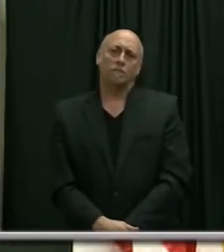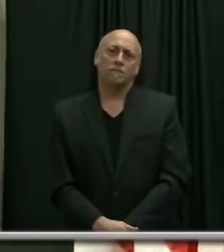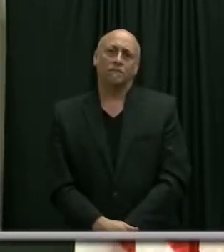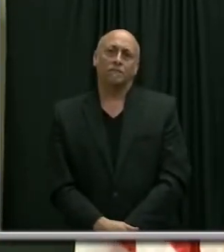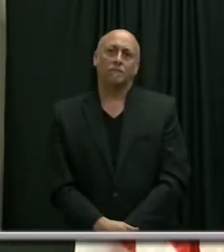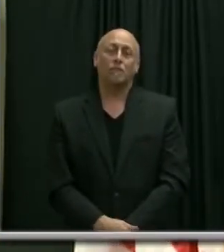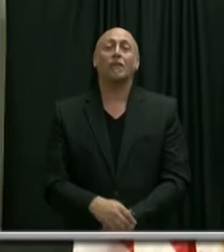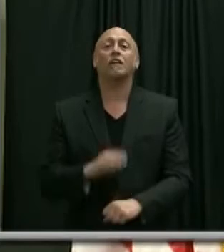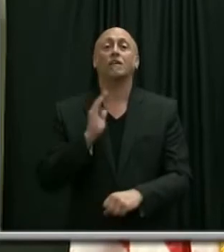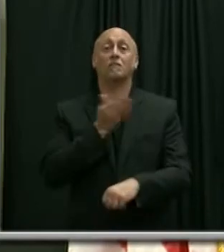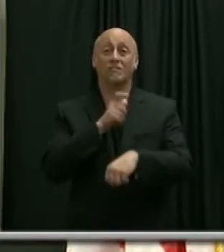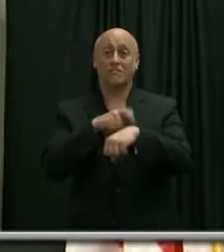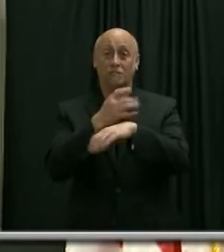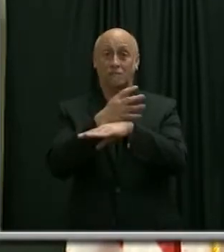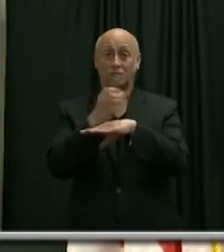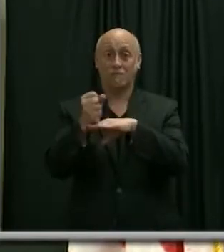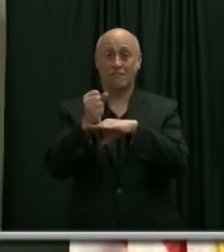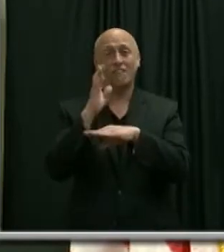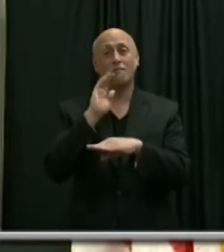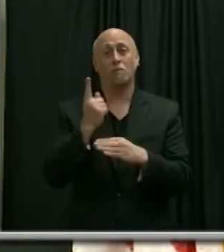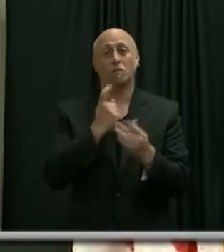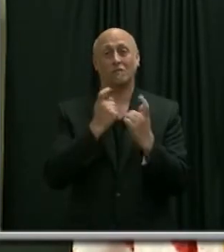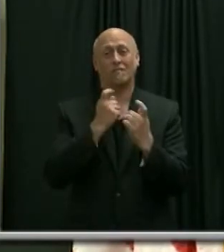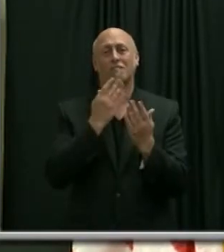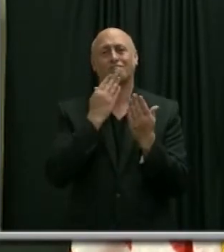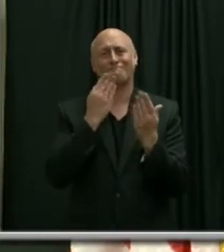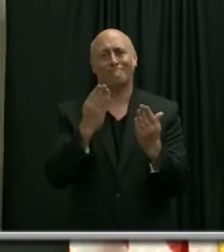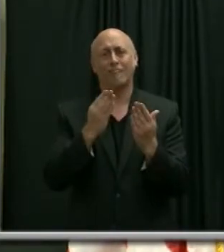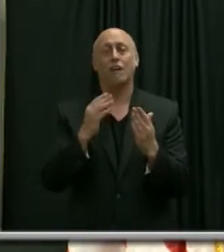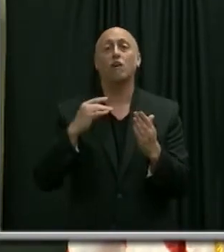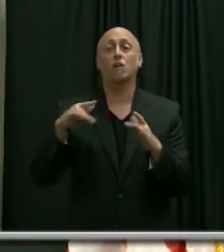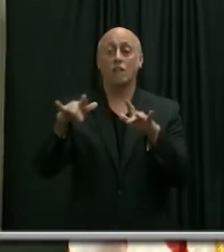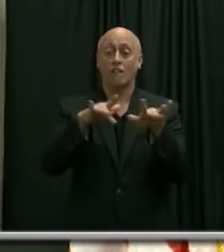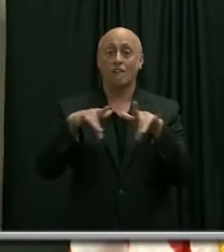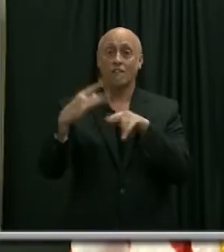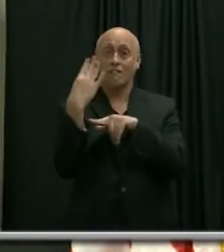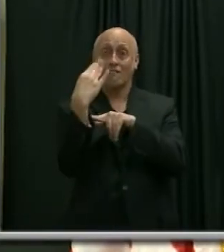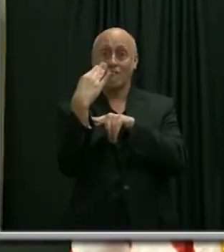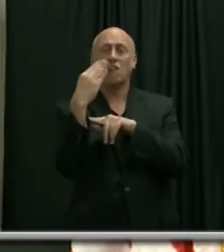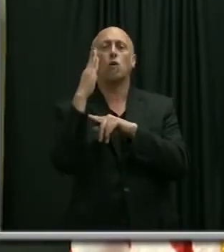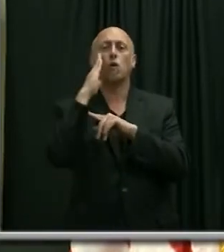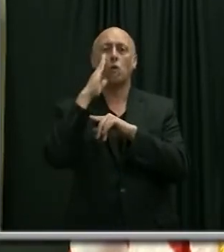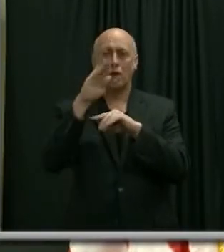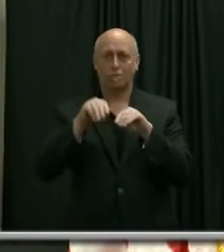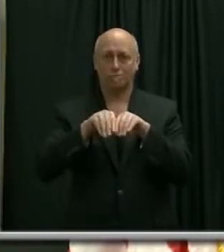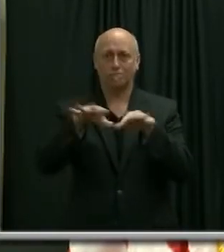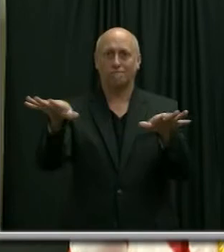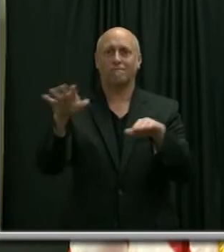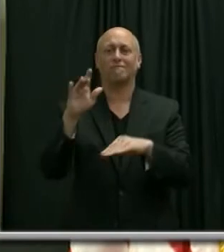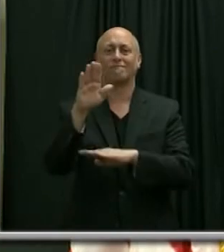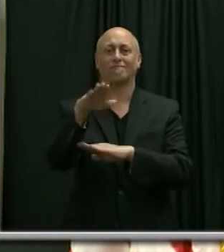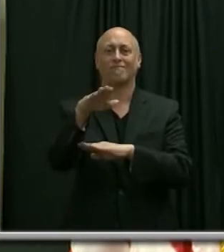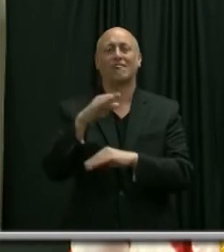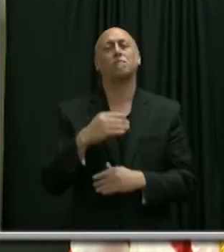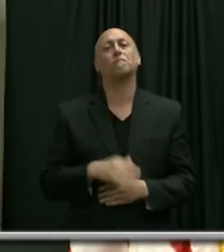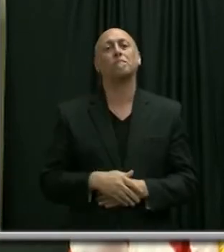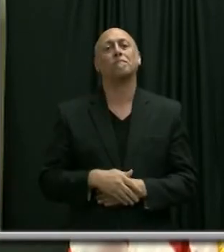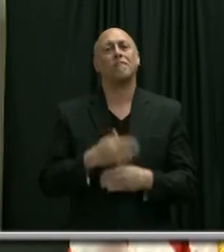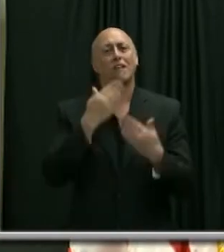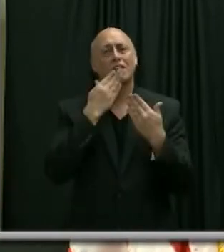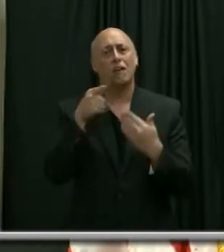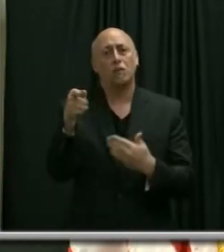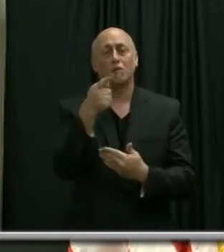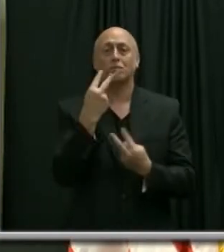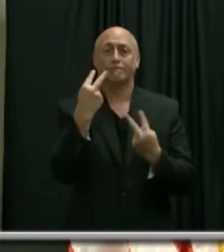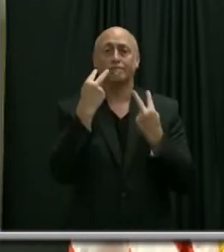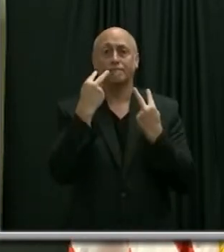That is all the time that we have for questions this morning. A video recording of this broadcast will be made available later today. Thank you everyone for